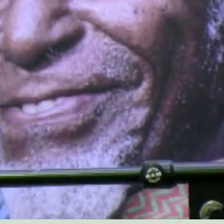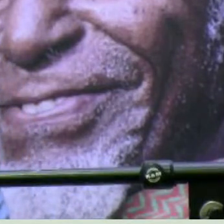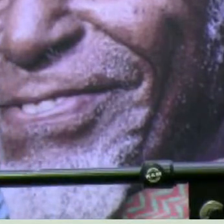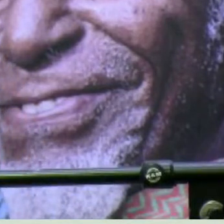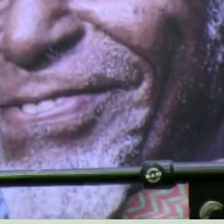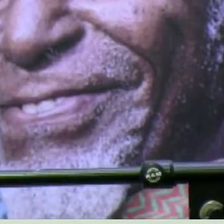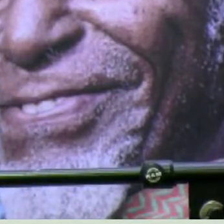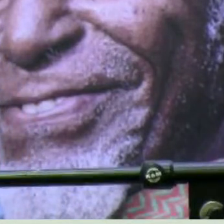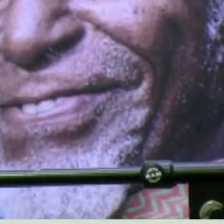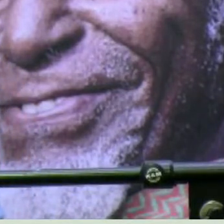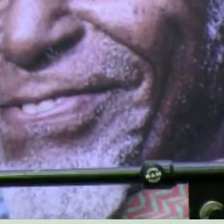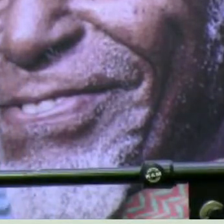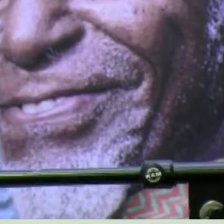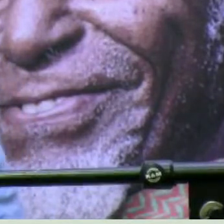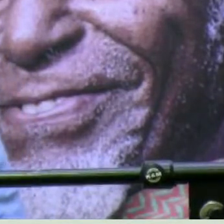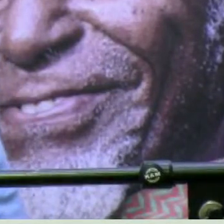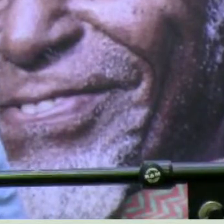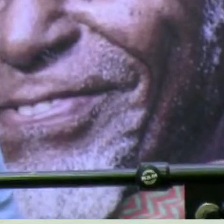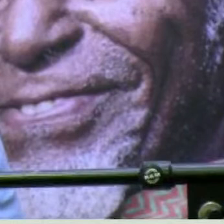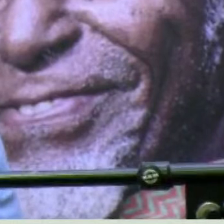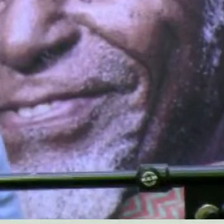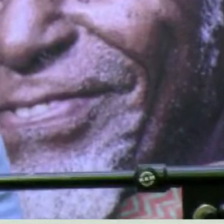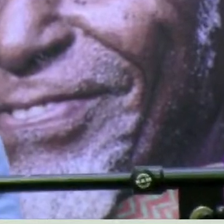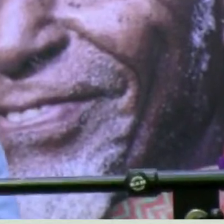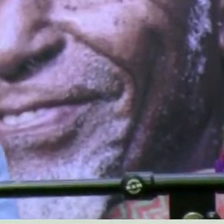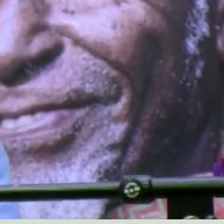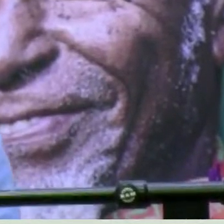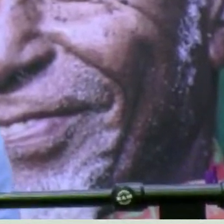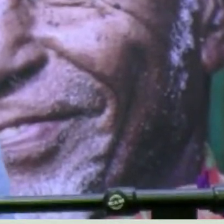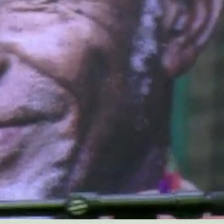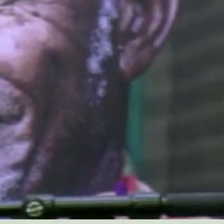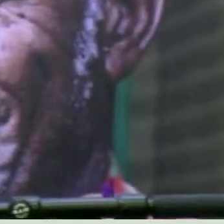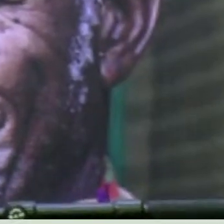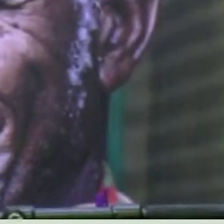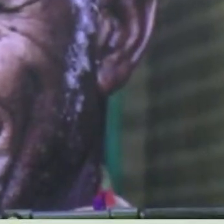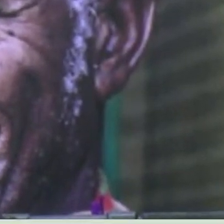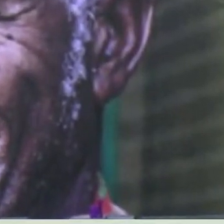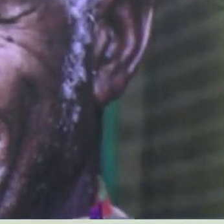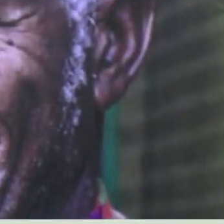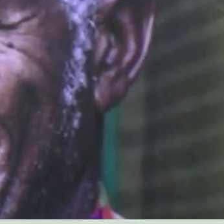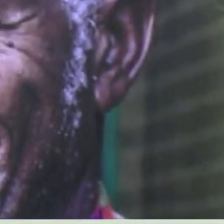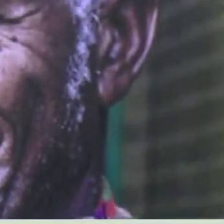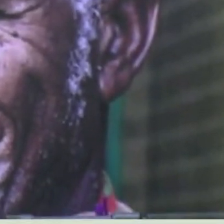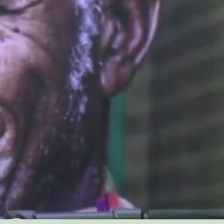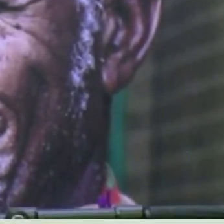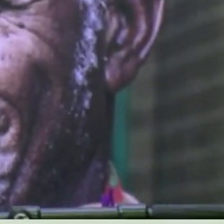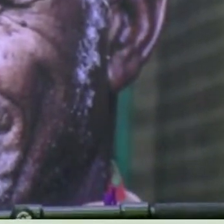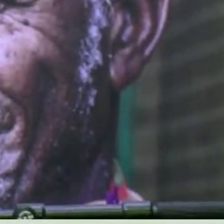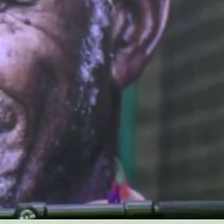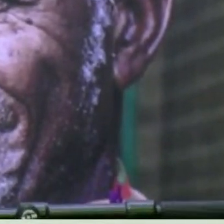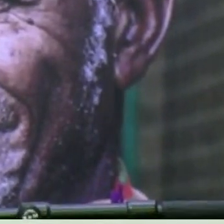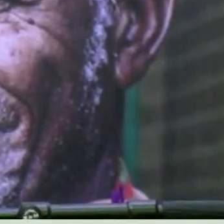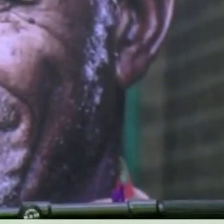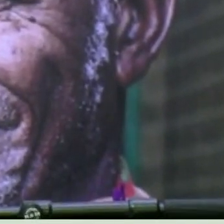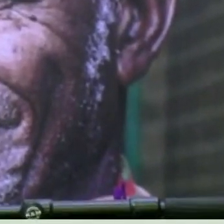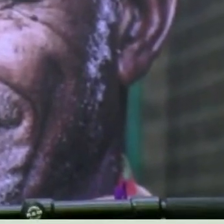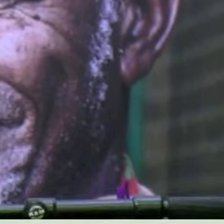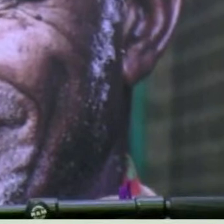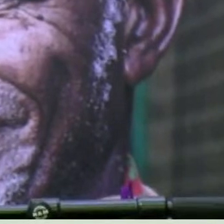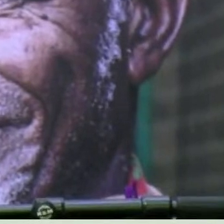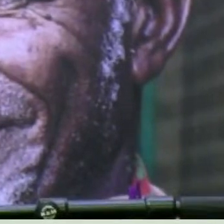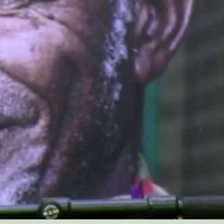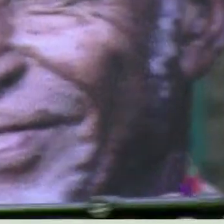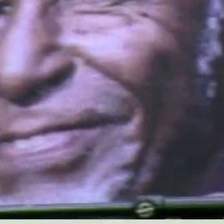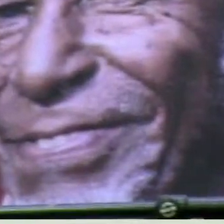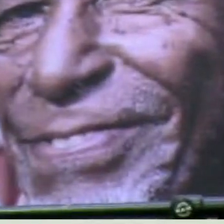which is being held in conjunction with Egerton University Faculty of Law and UNDP